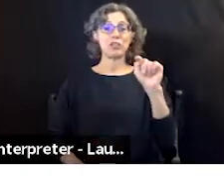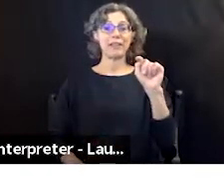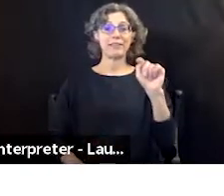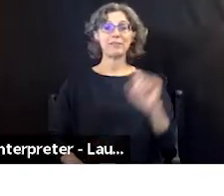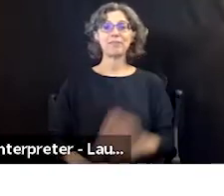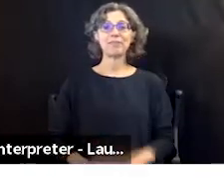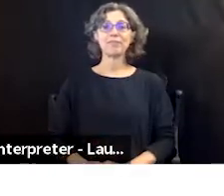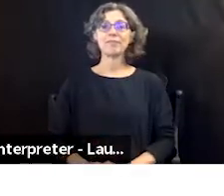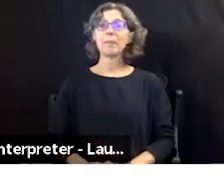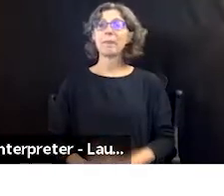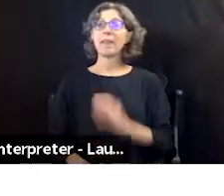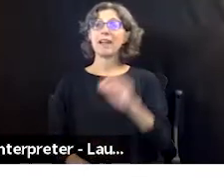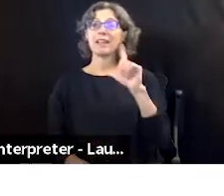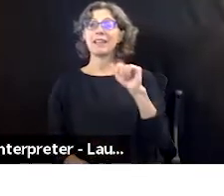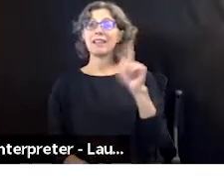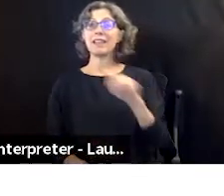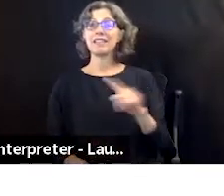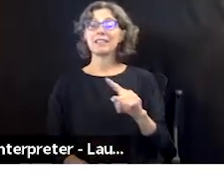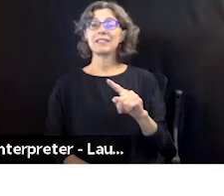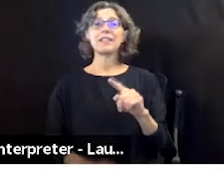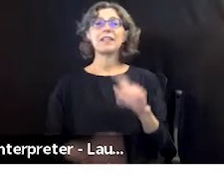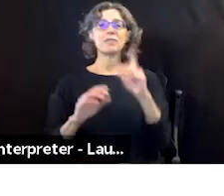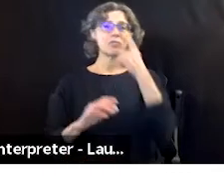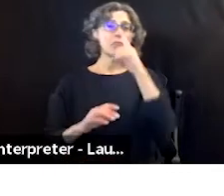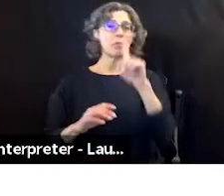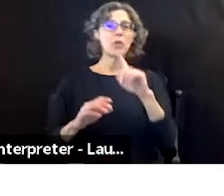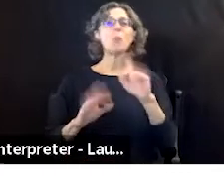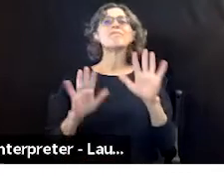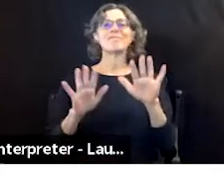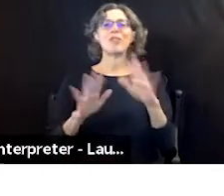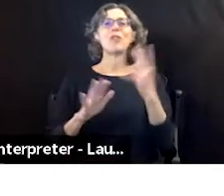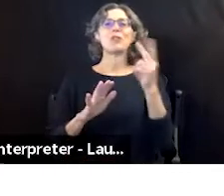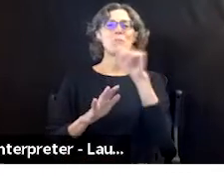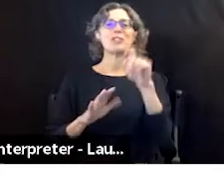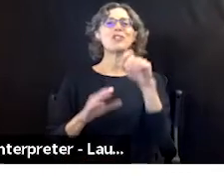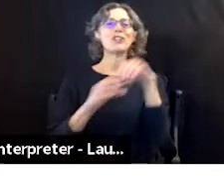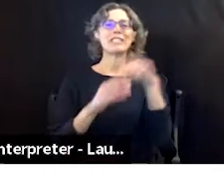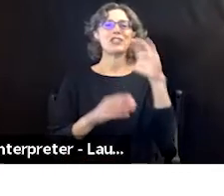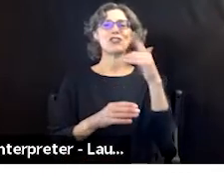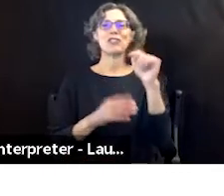Liz, could you please put those two questions in the chat? Oh, you did. Thank you. Mm-hmm.